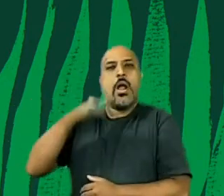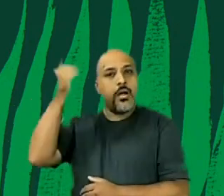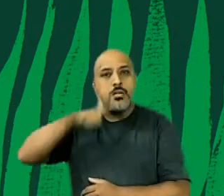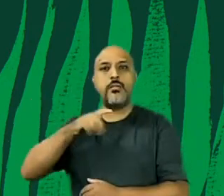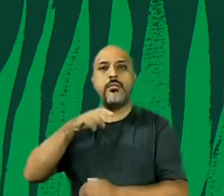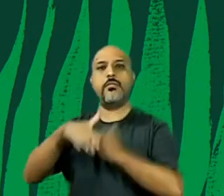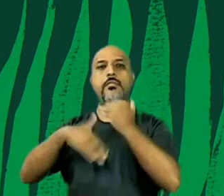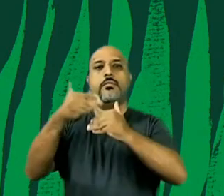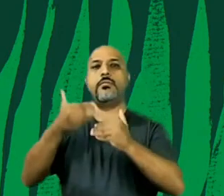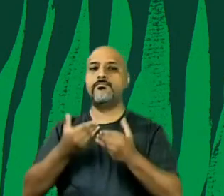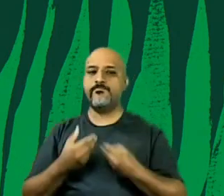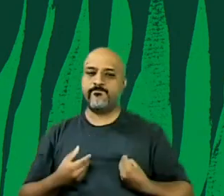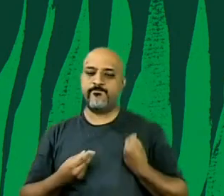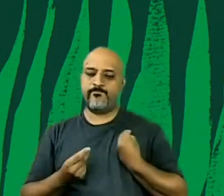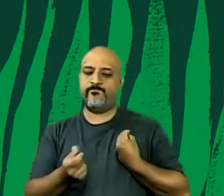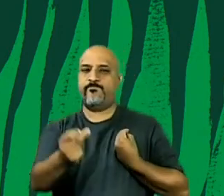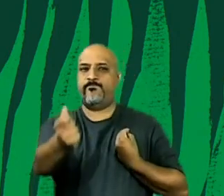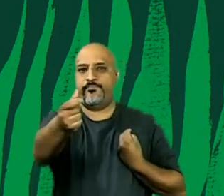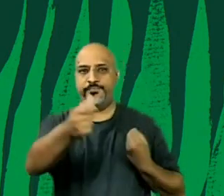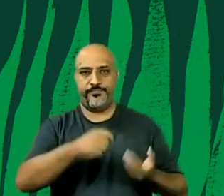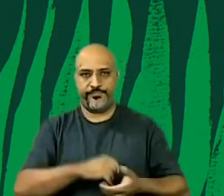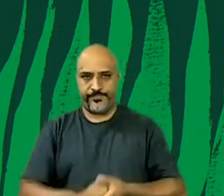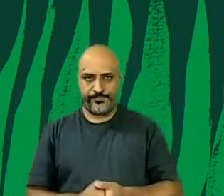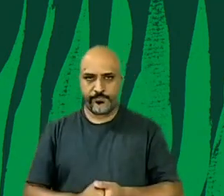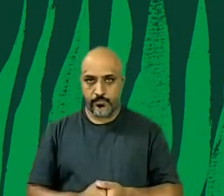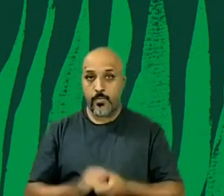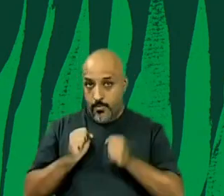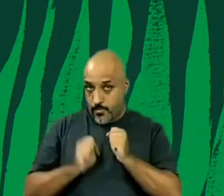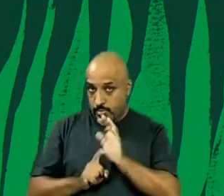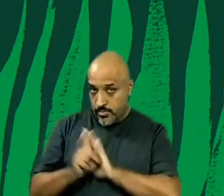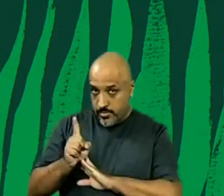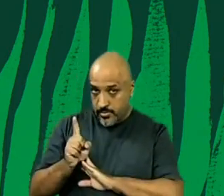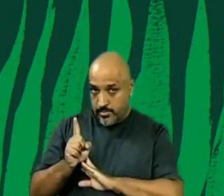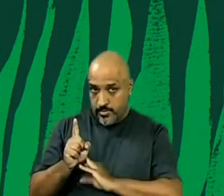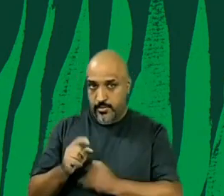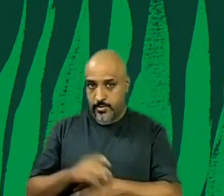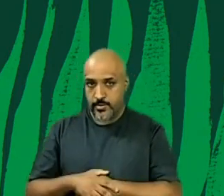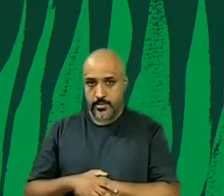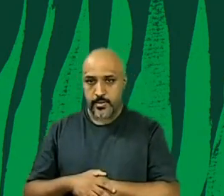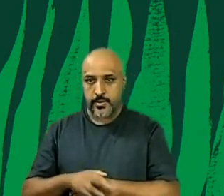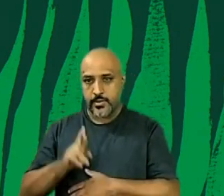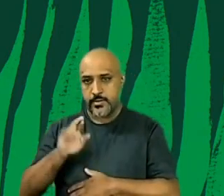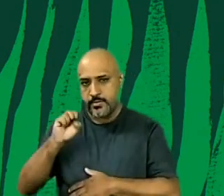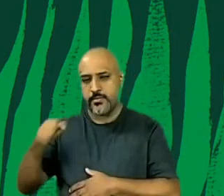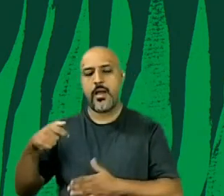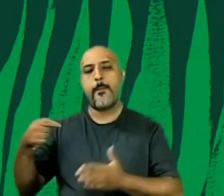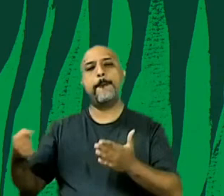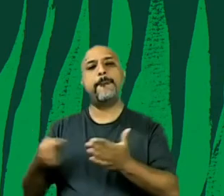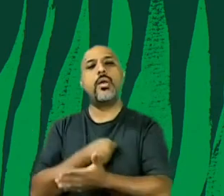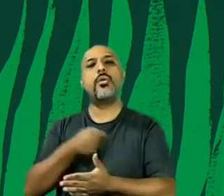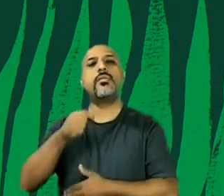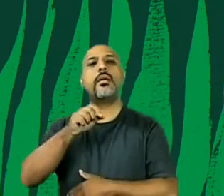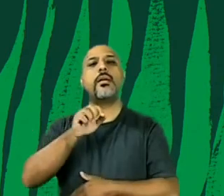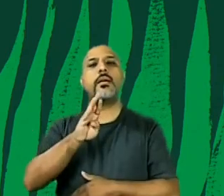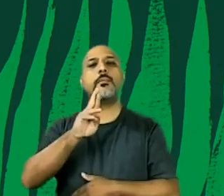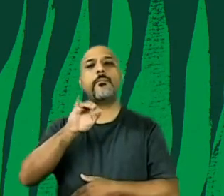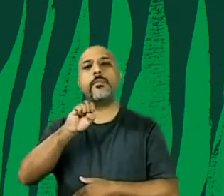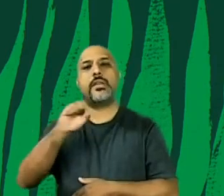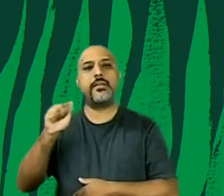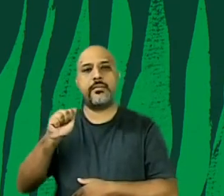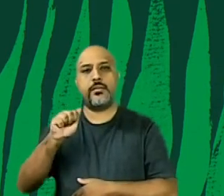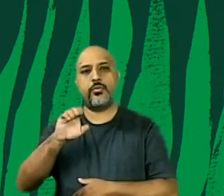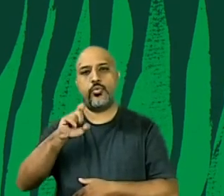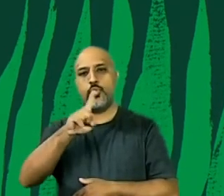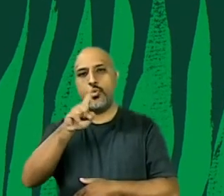Eurocentric and access the market? Alice, could you answer that? That was a question actually from Gisa